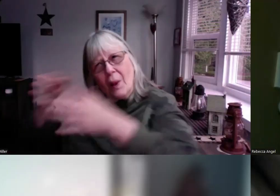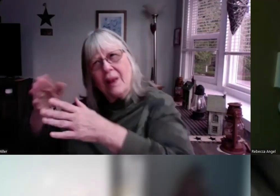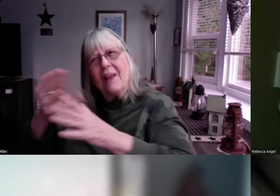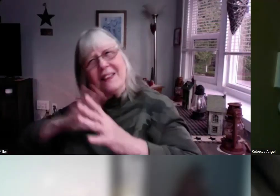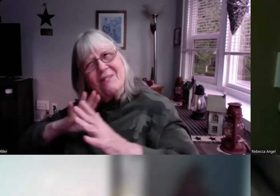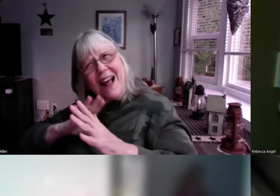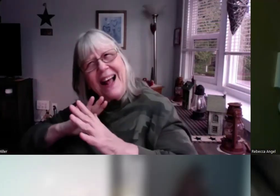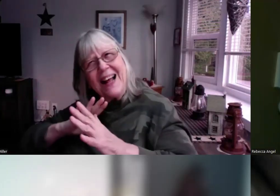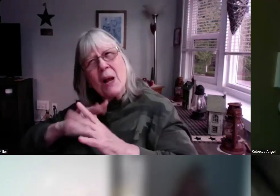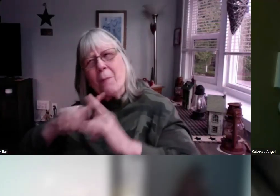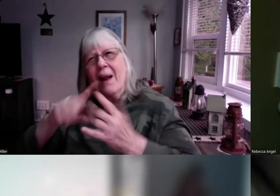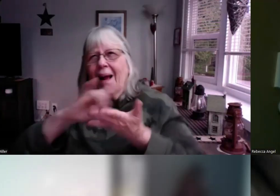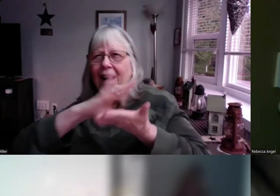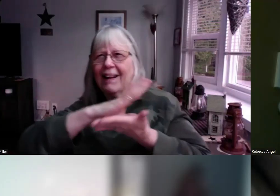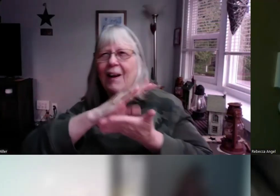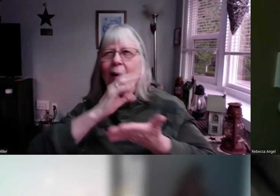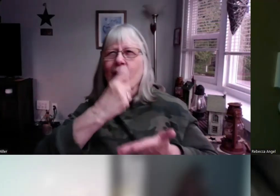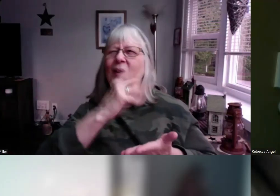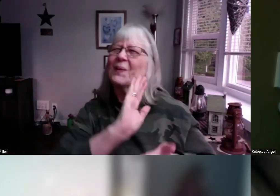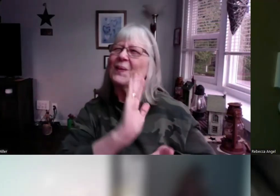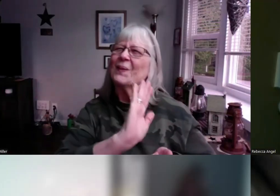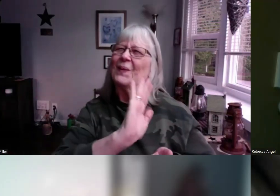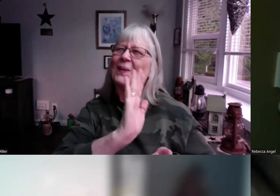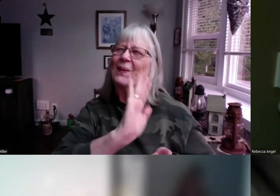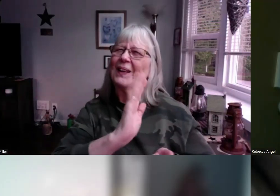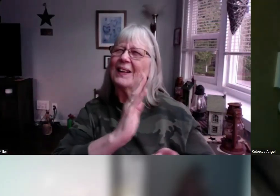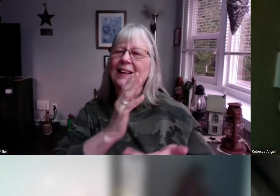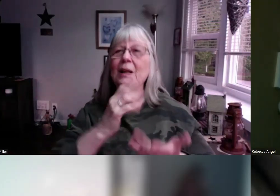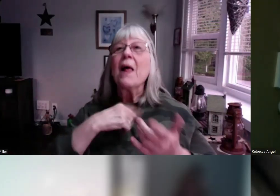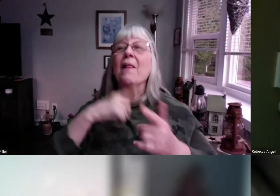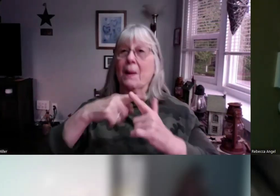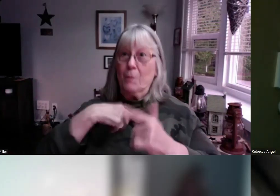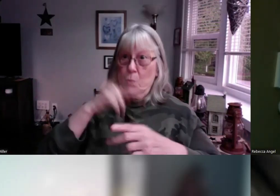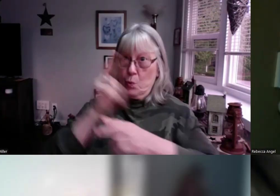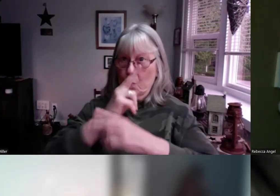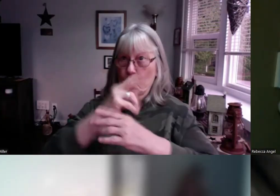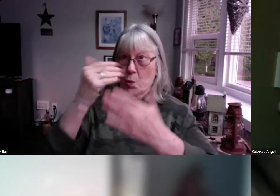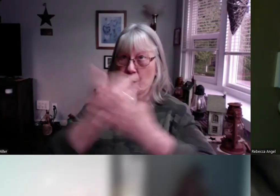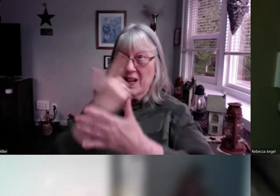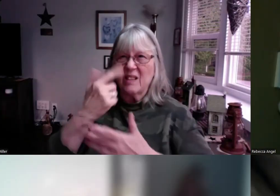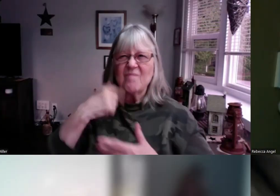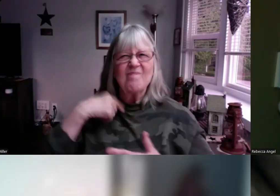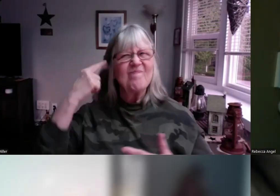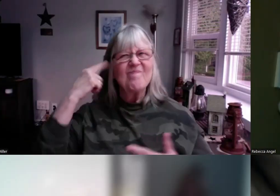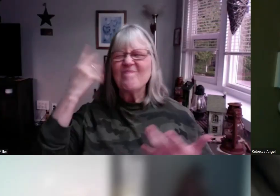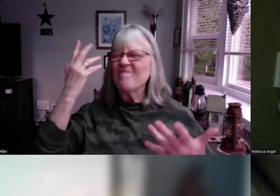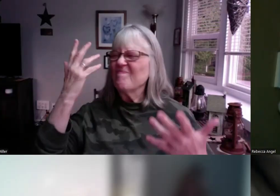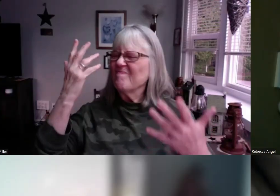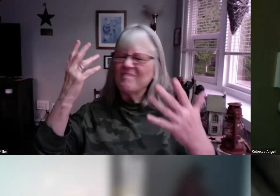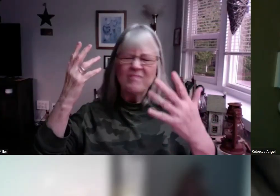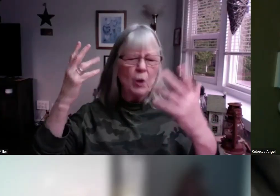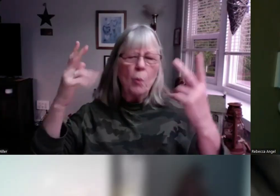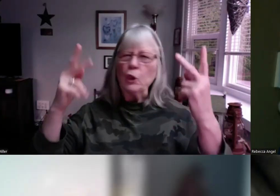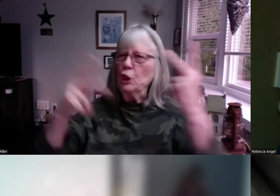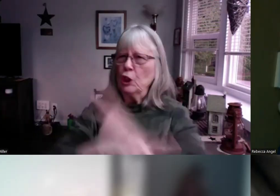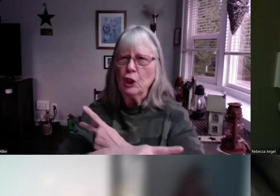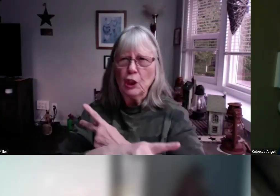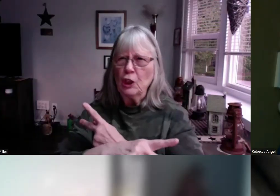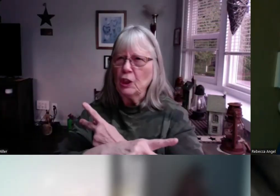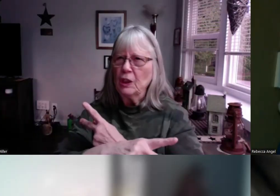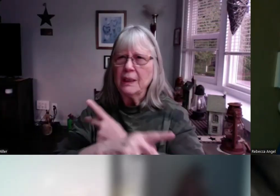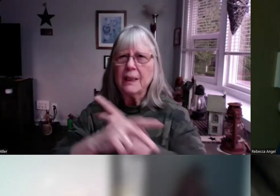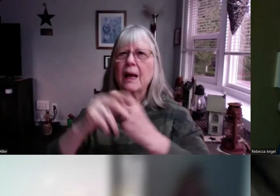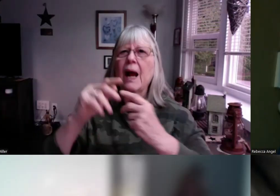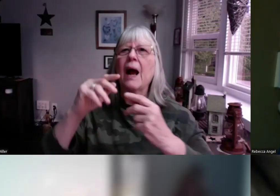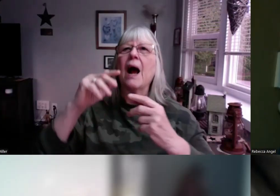deaf. Maybe other people that have hearing loss that's gradual and they want these kind of other technologies and stuff like that. But for myself,